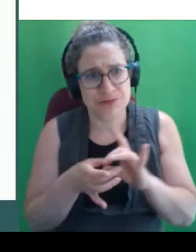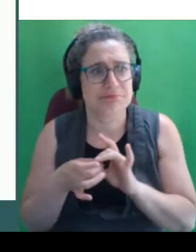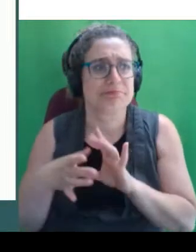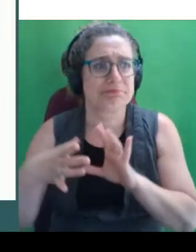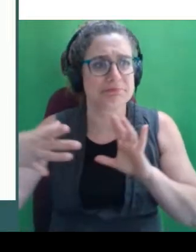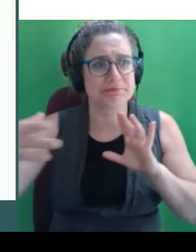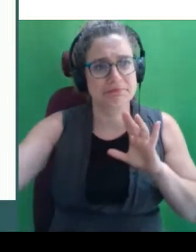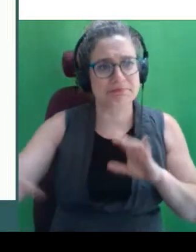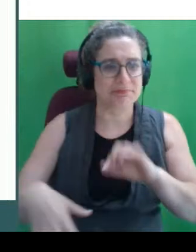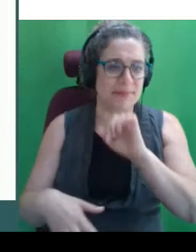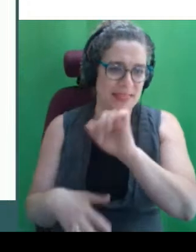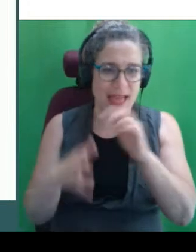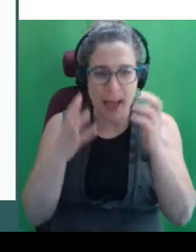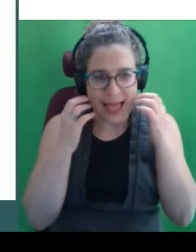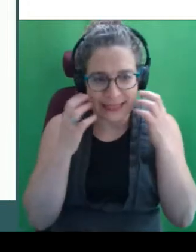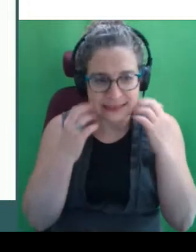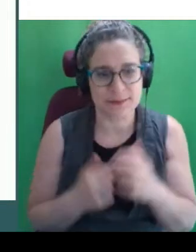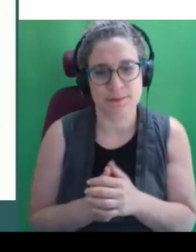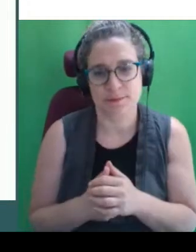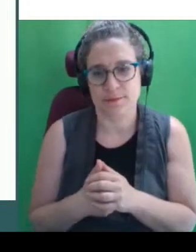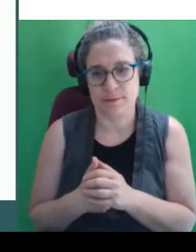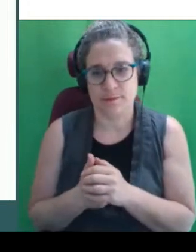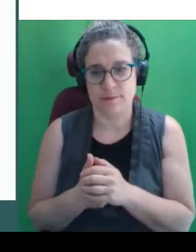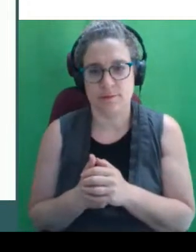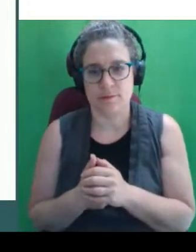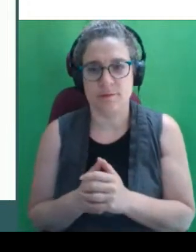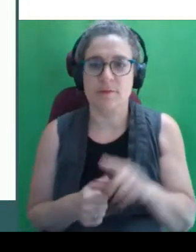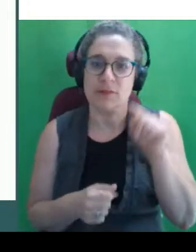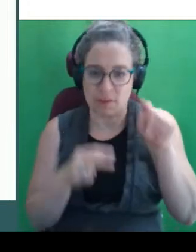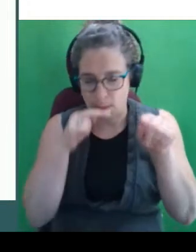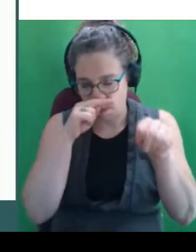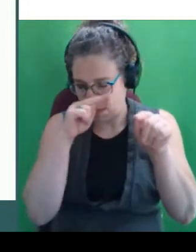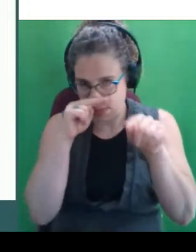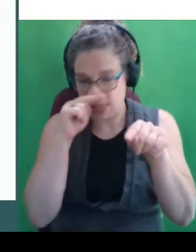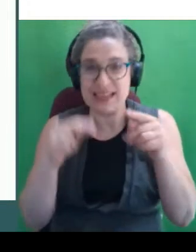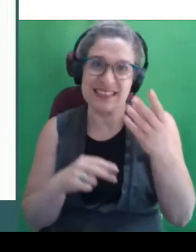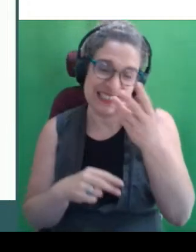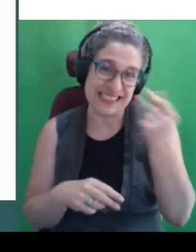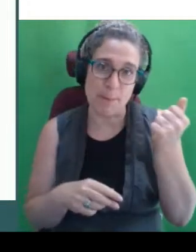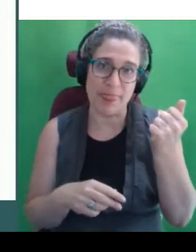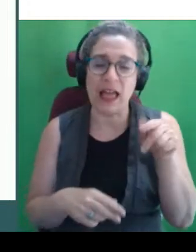their pets, and that's something that they will have to be